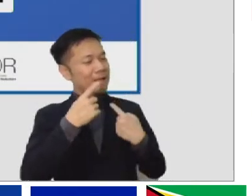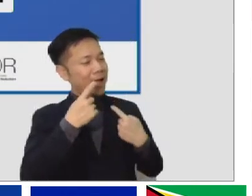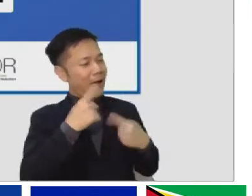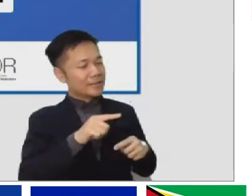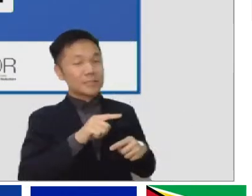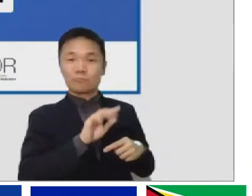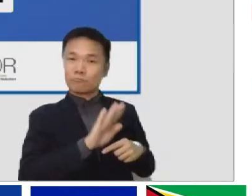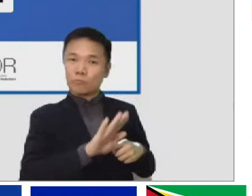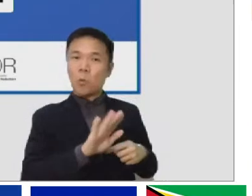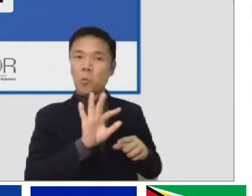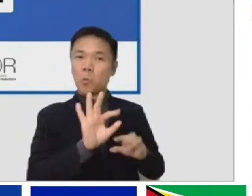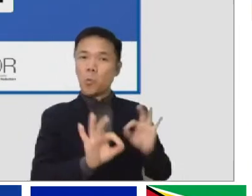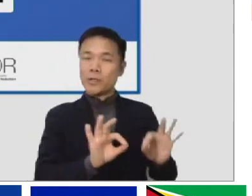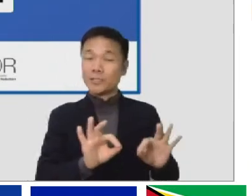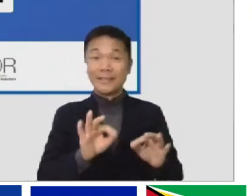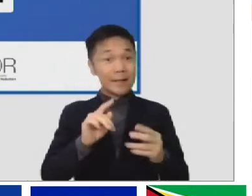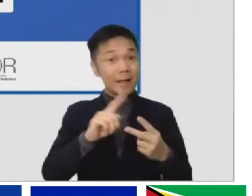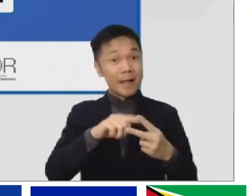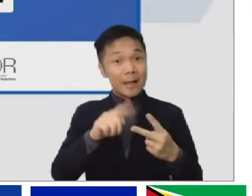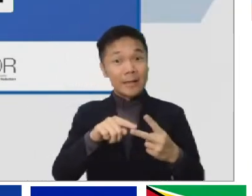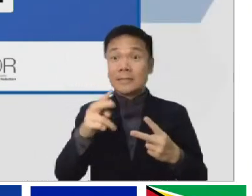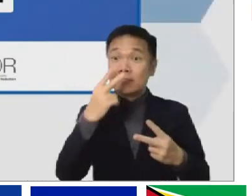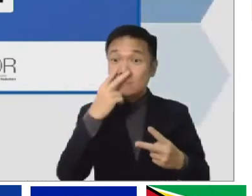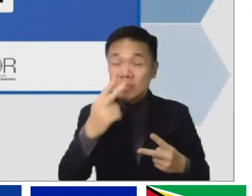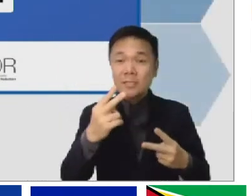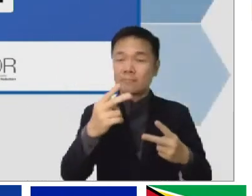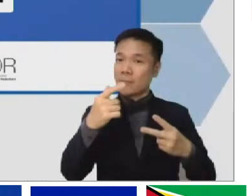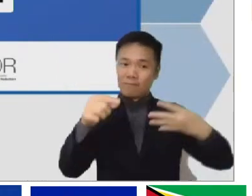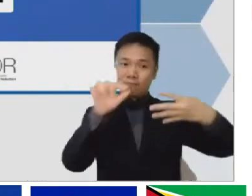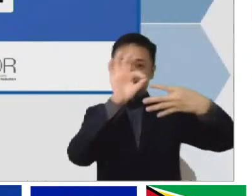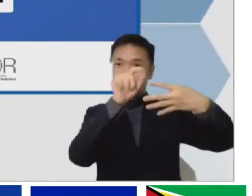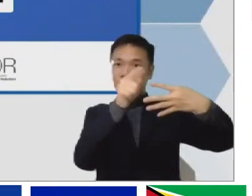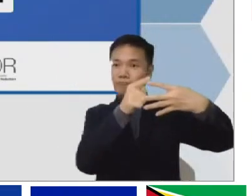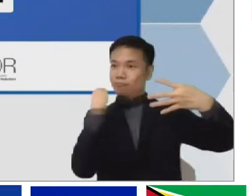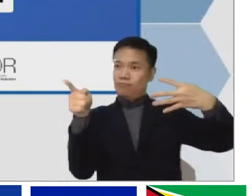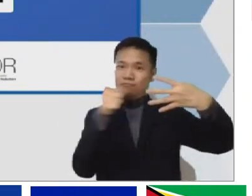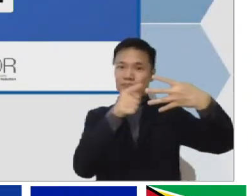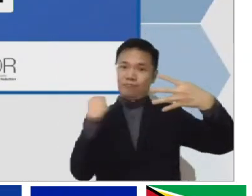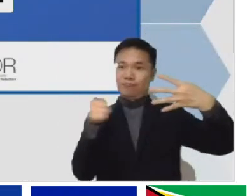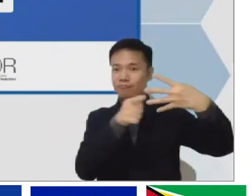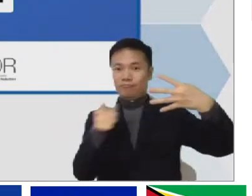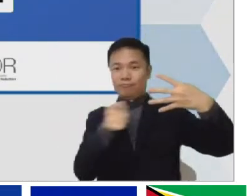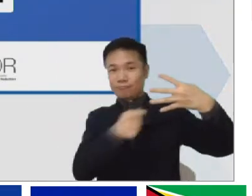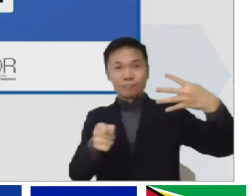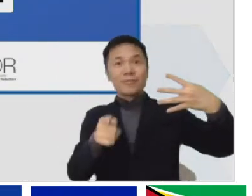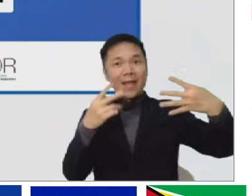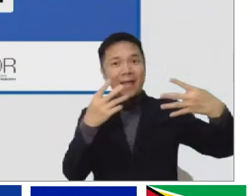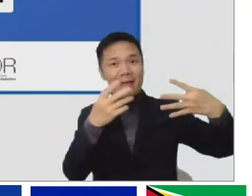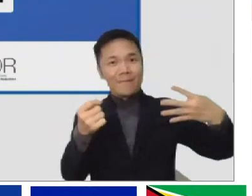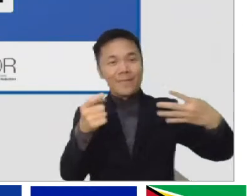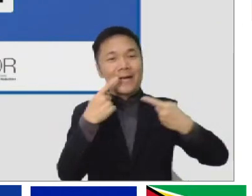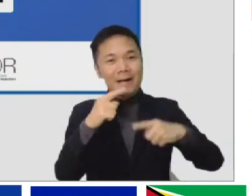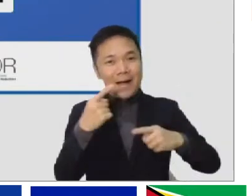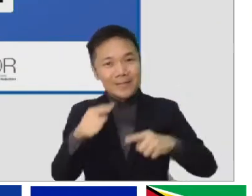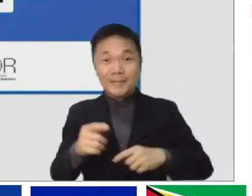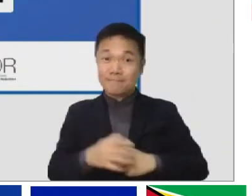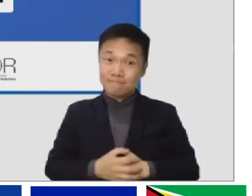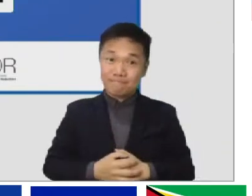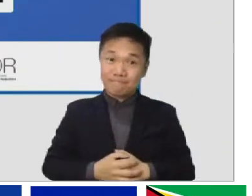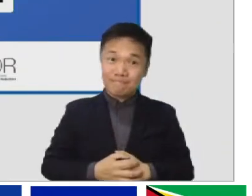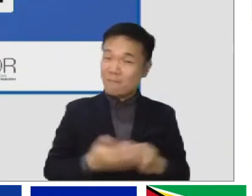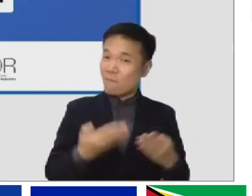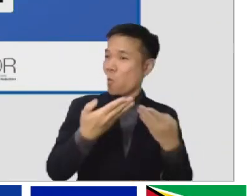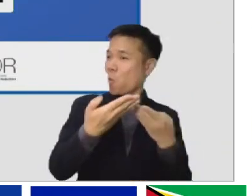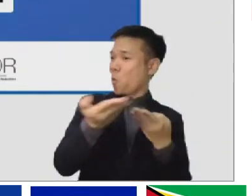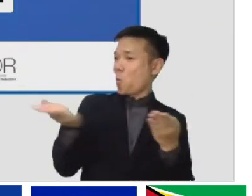of the questions, and so that as they are answered. Thank you very much